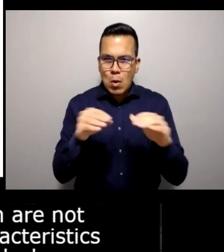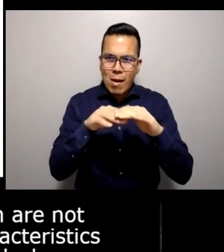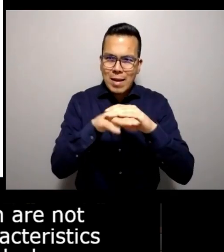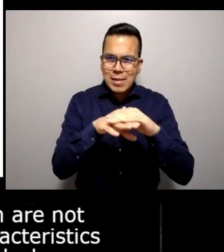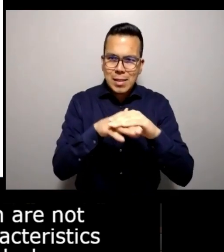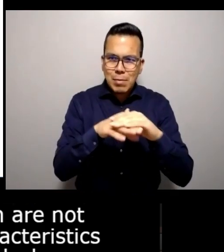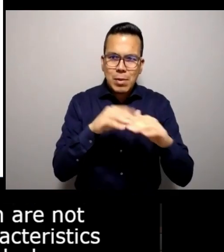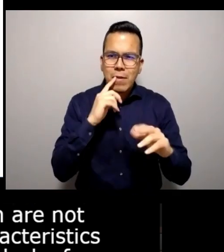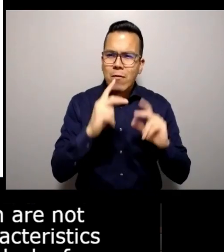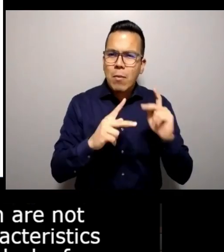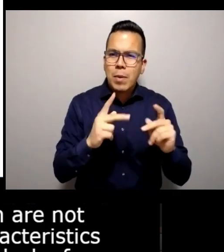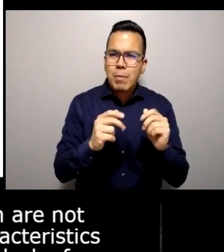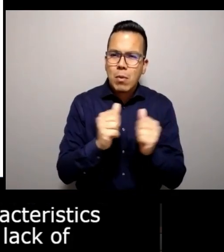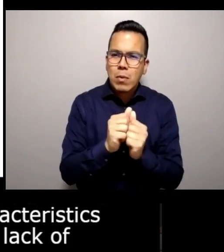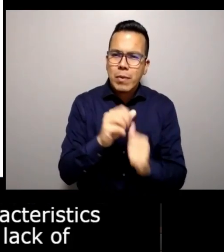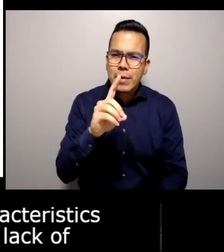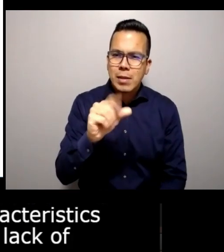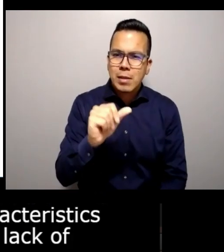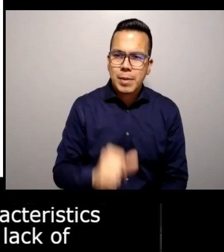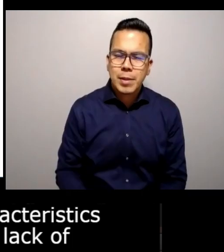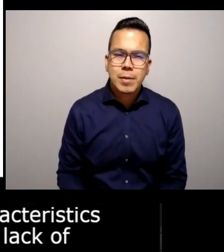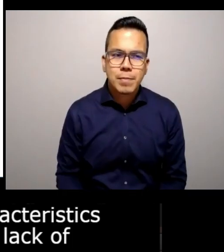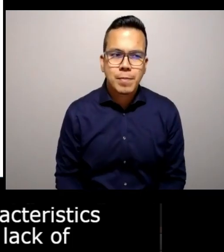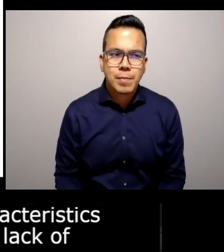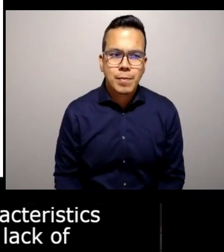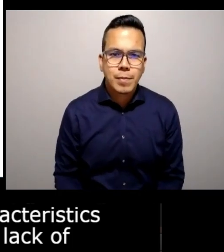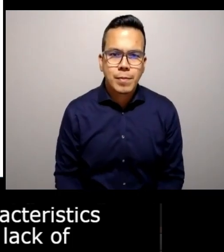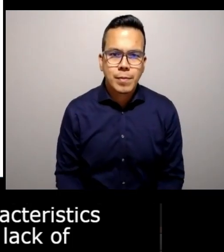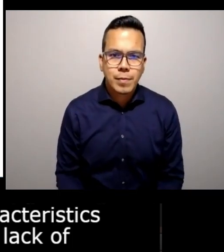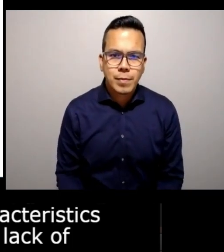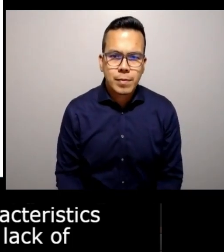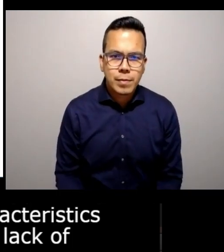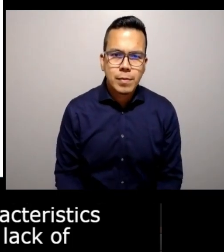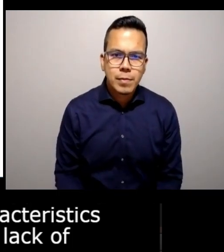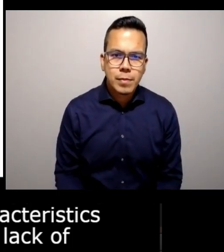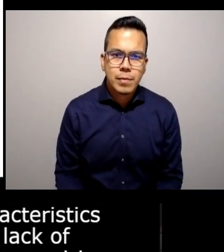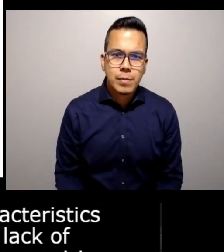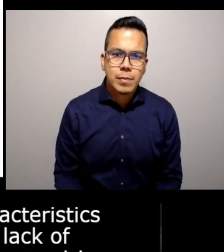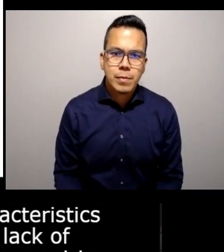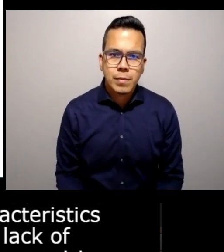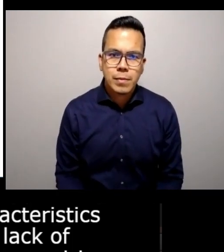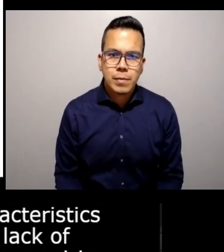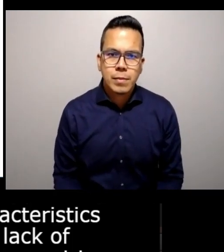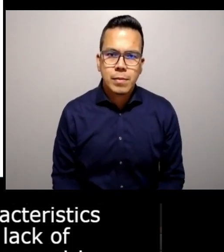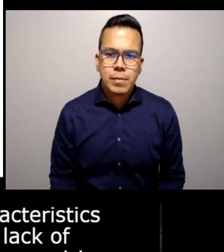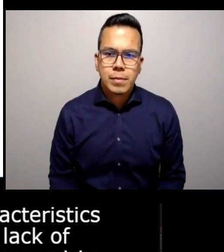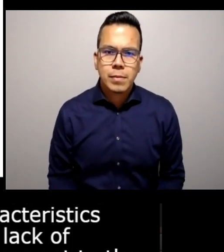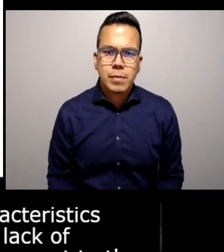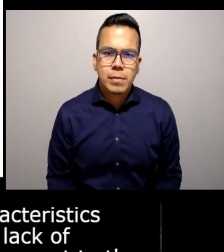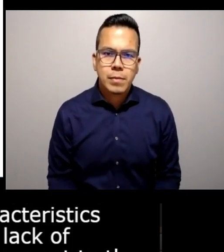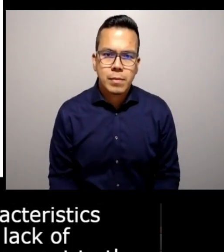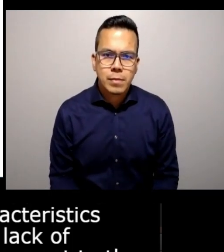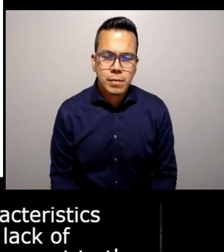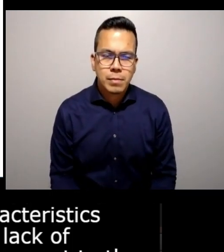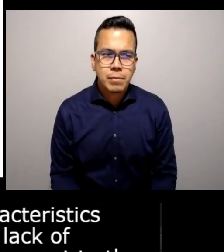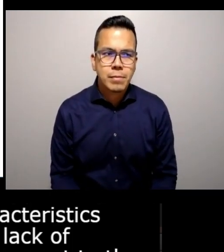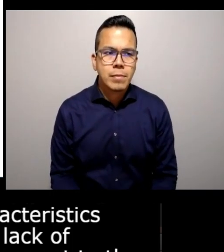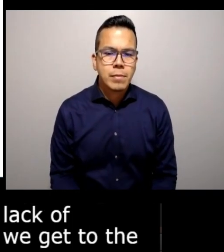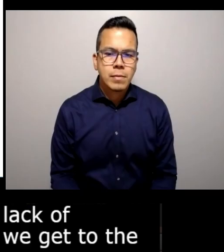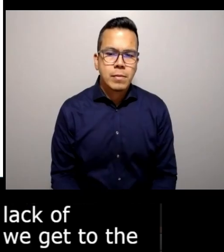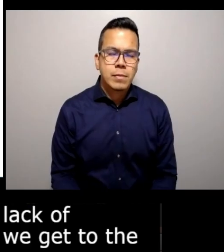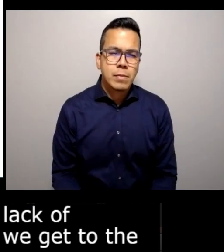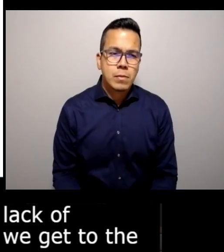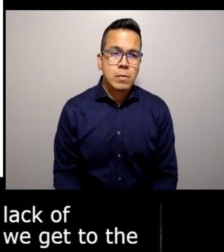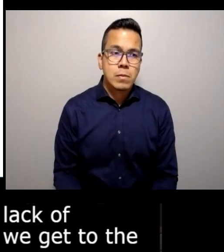I'll get to today, as we get to the substance, is really transferable